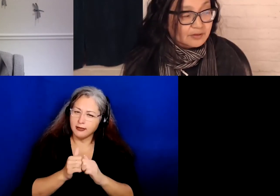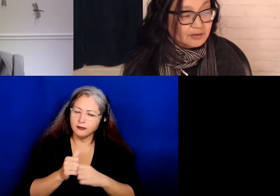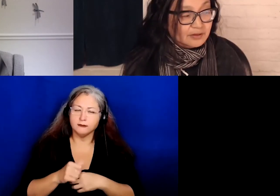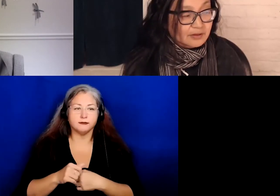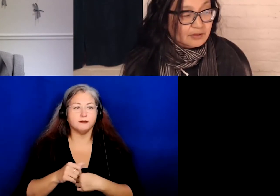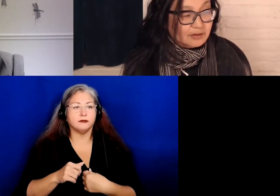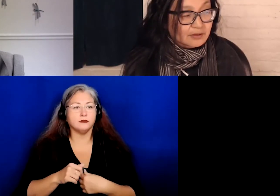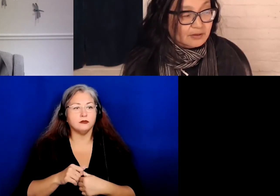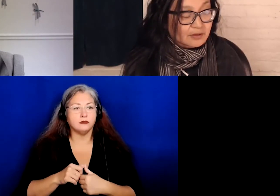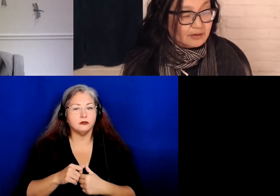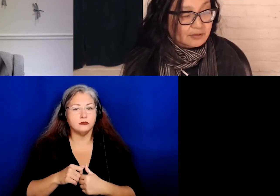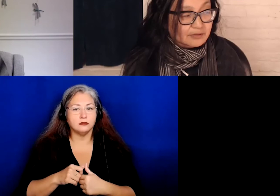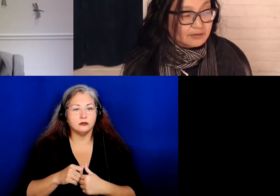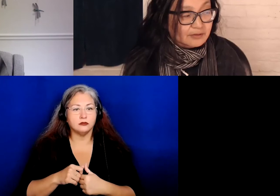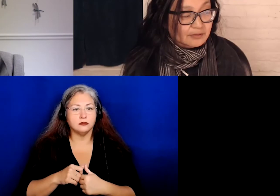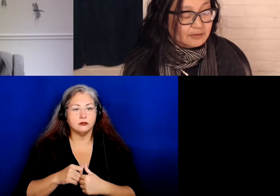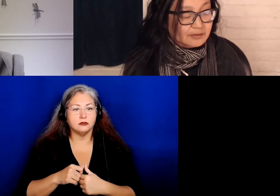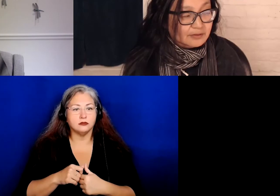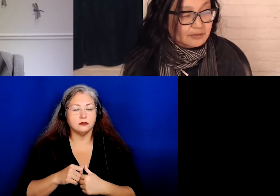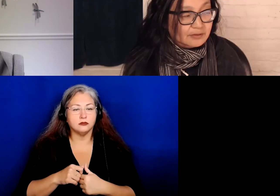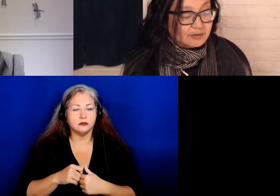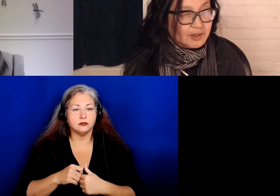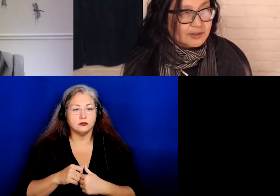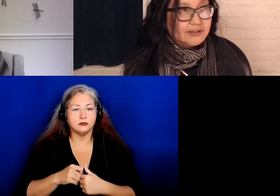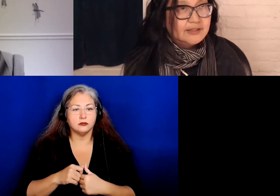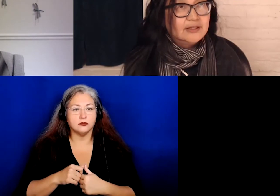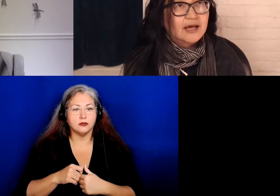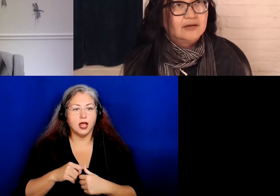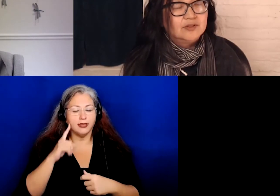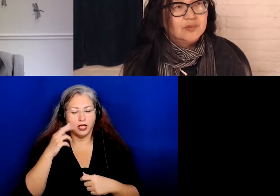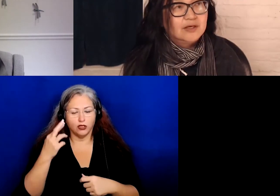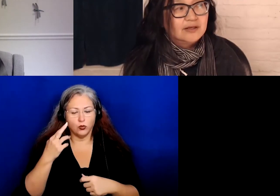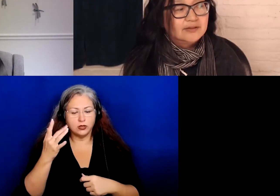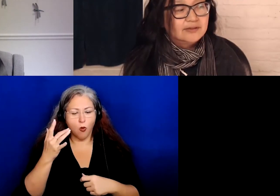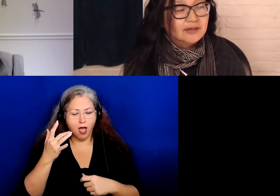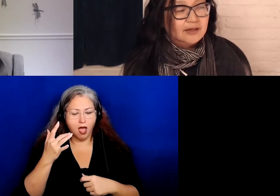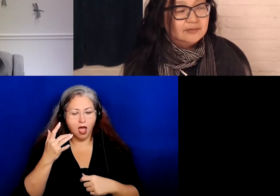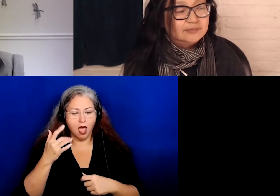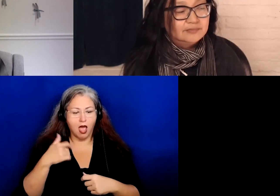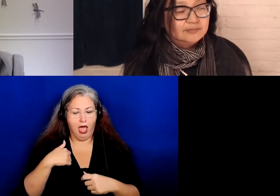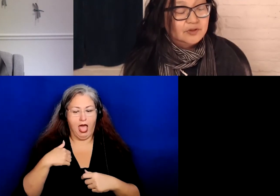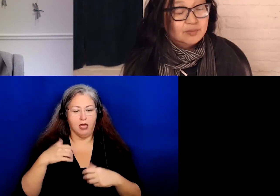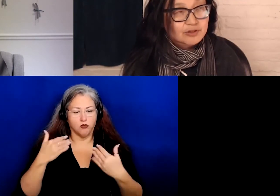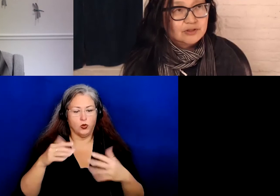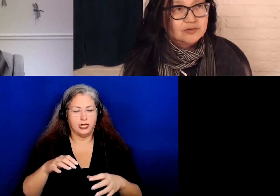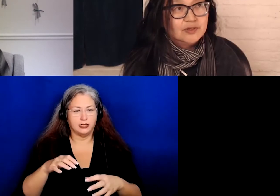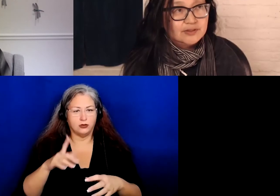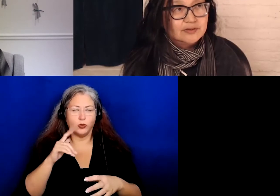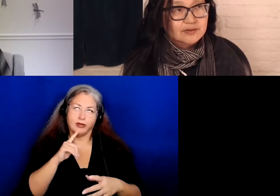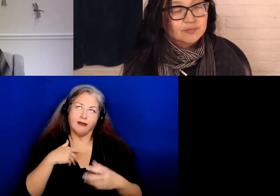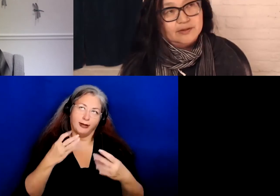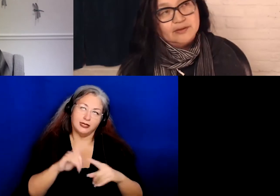And the the reason I did that was because well, it's a bunch of